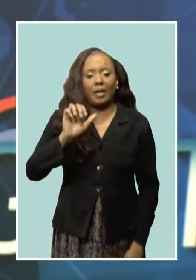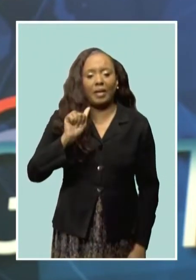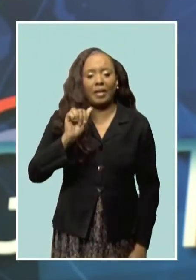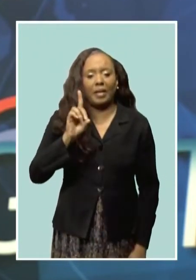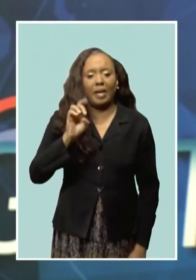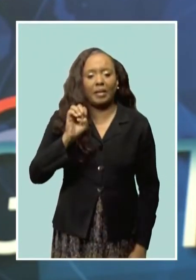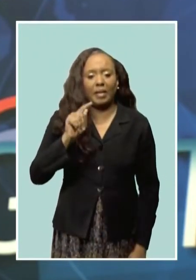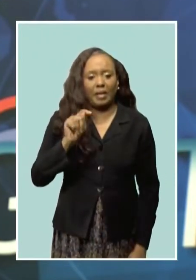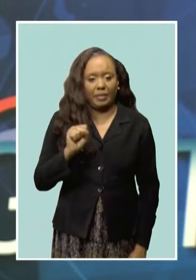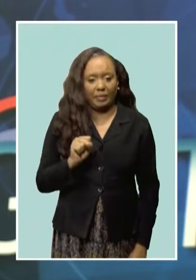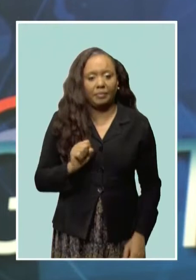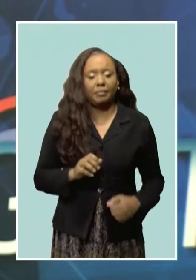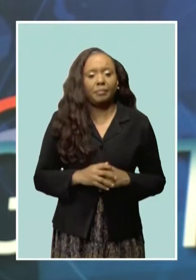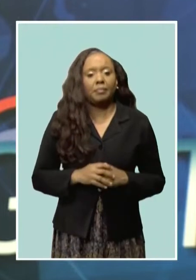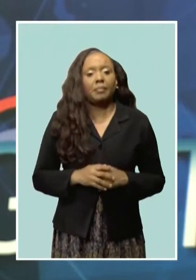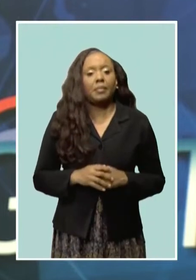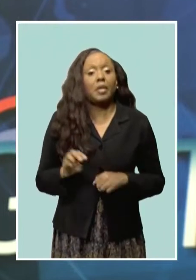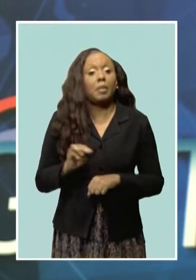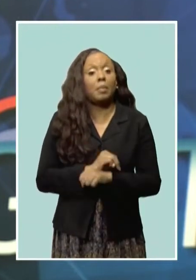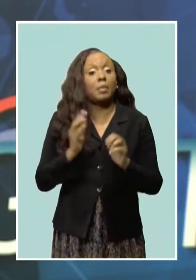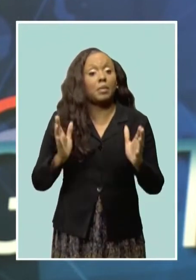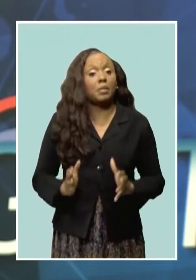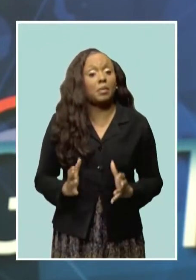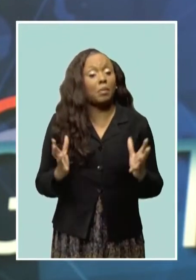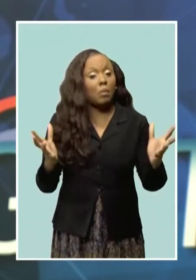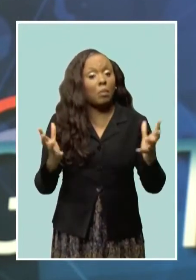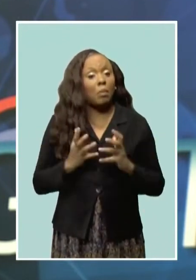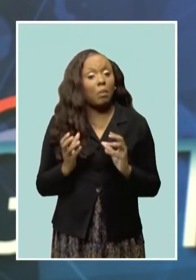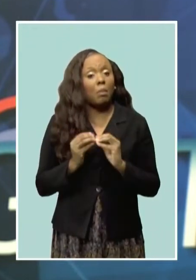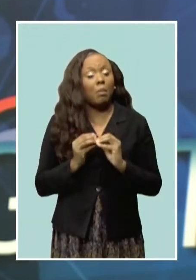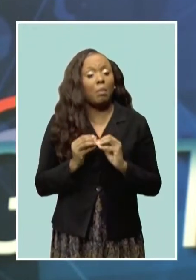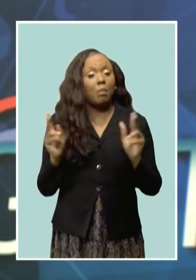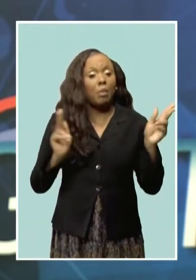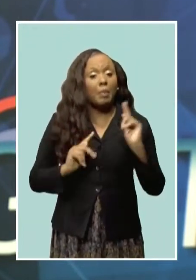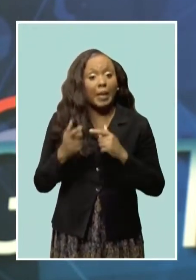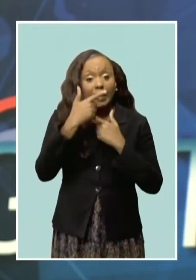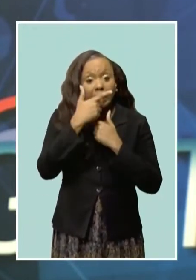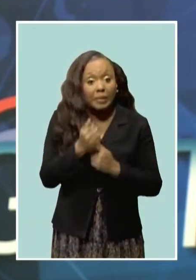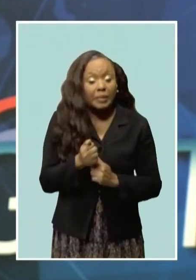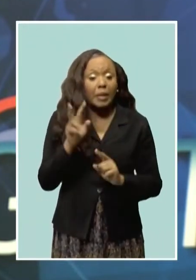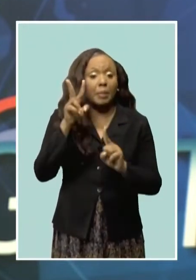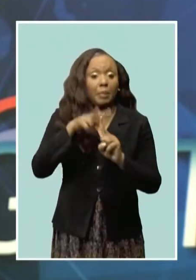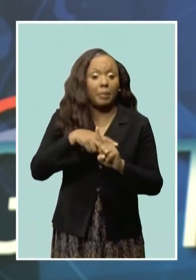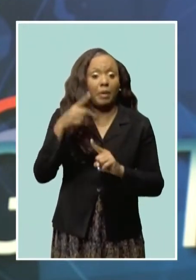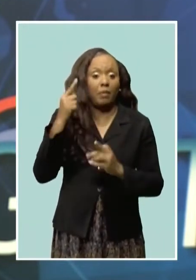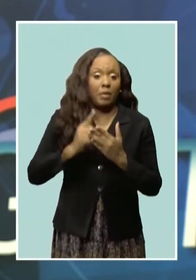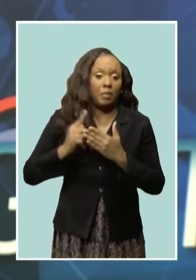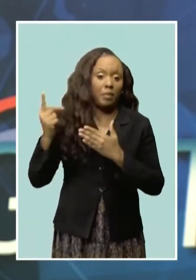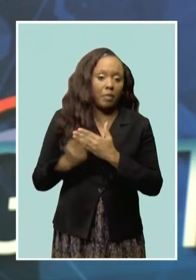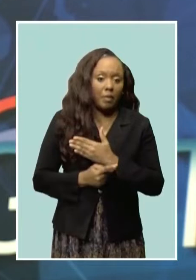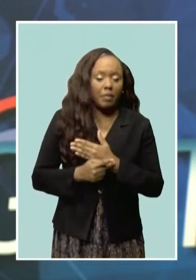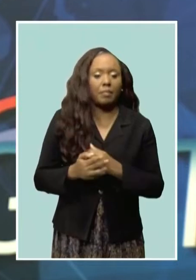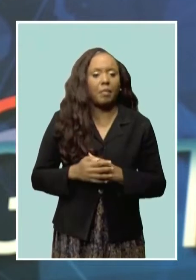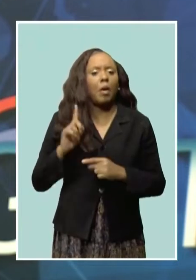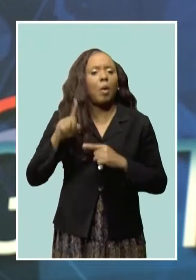Abrams, who's encouraging more interested people to apply to the program as it is a launching pad for exposure to a myriad of